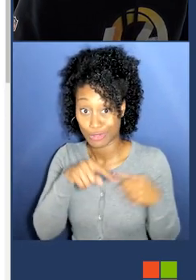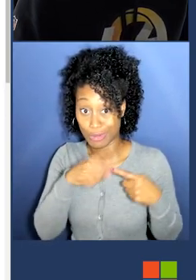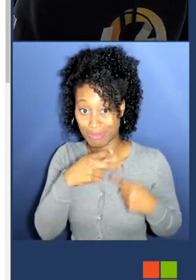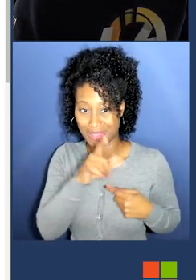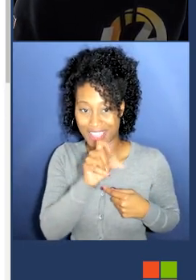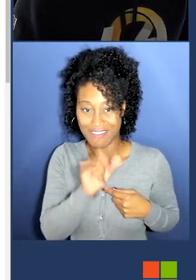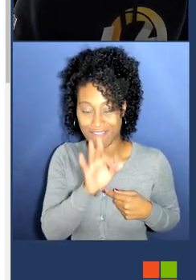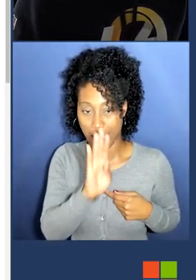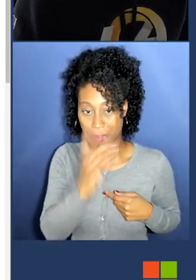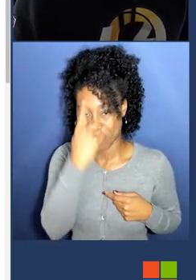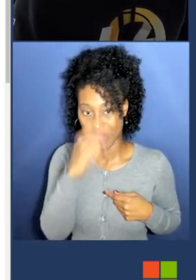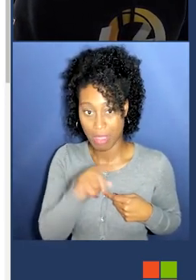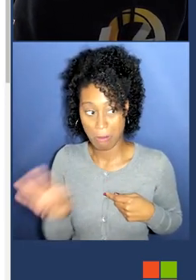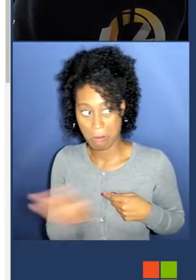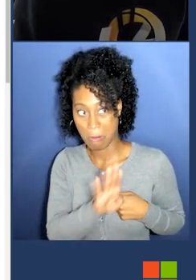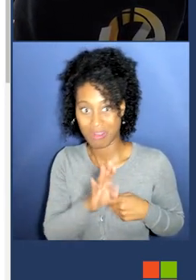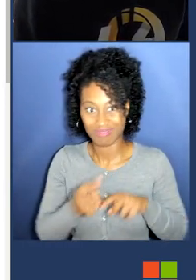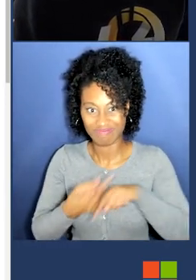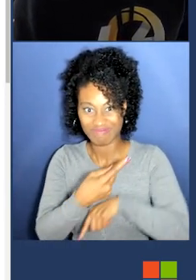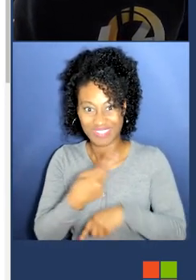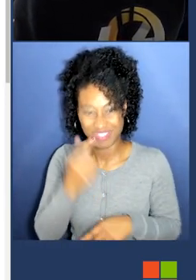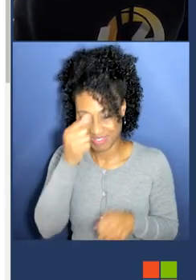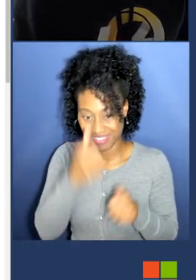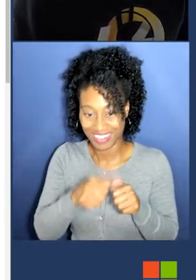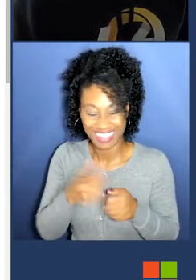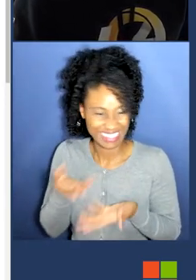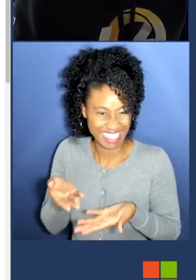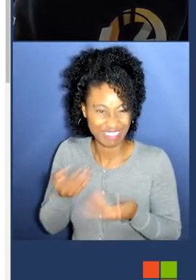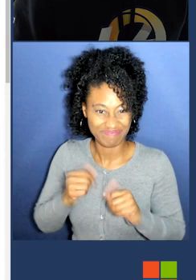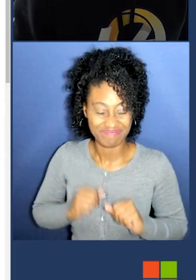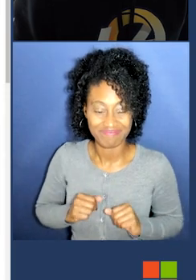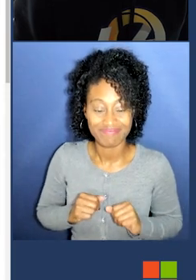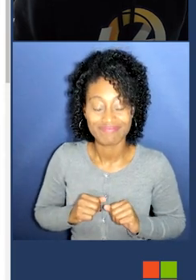cool. And yeah, we see that